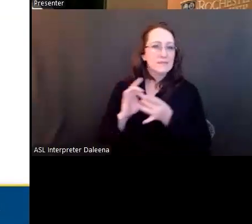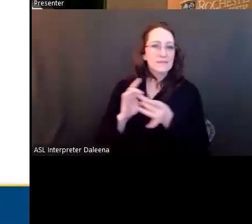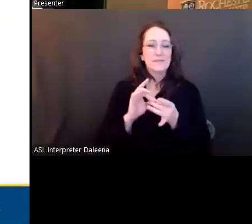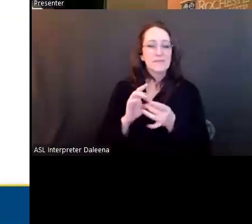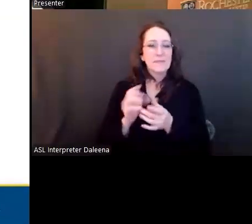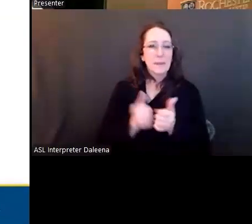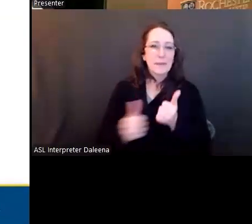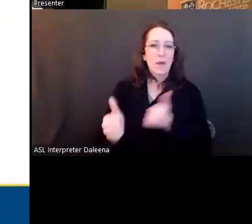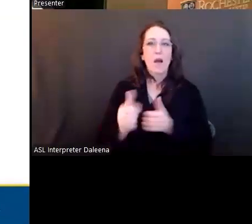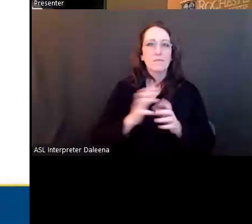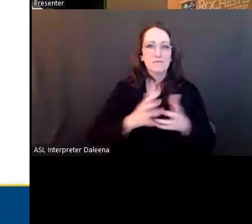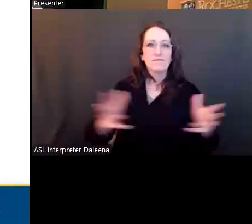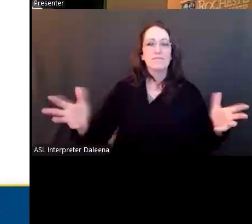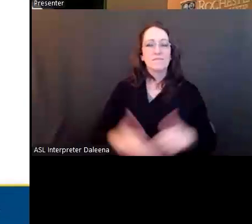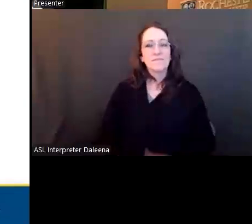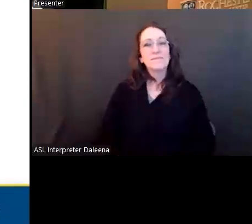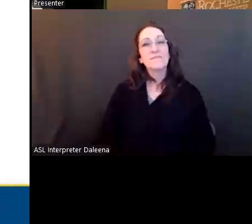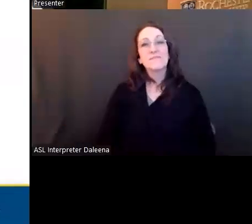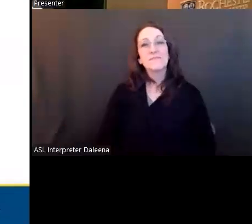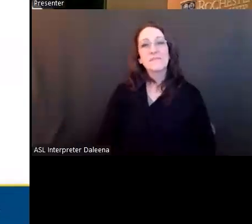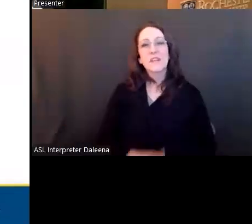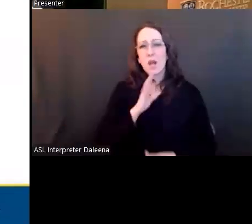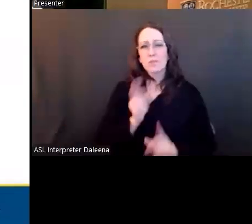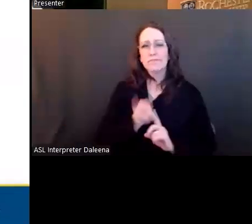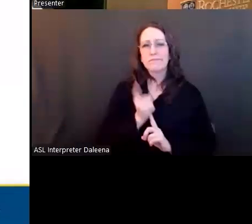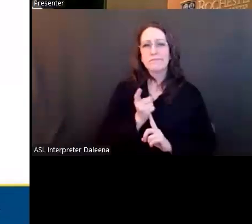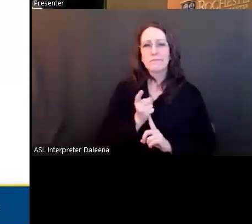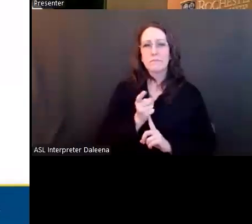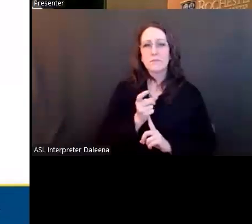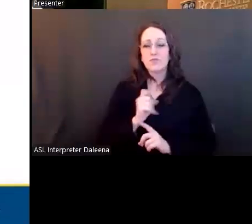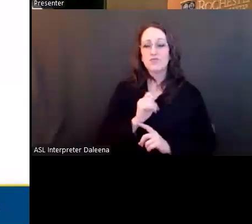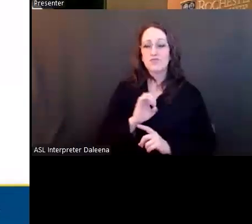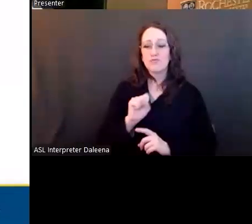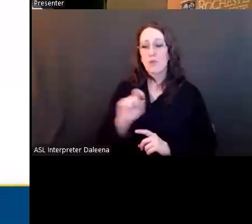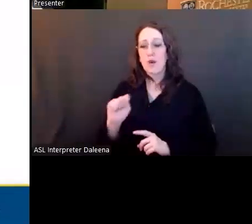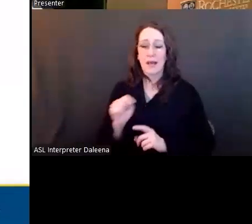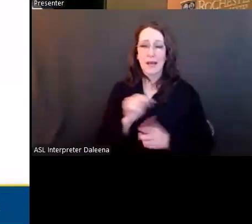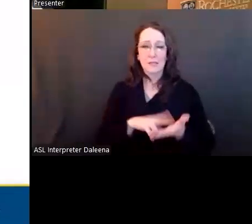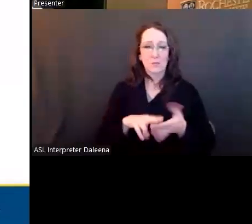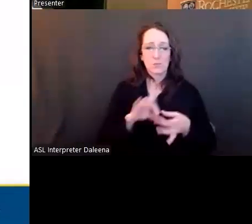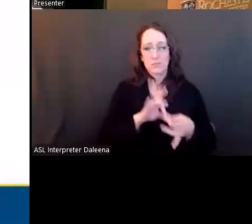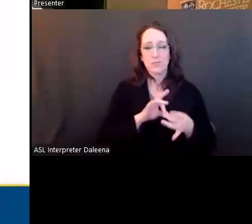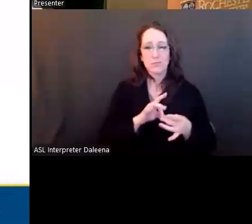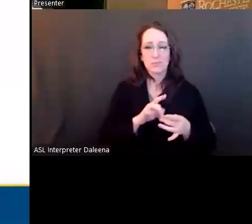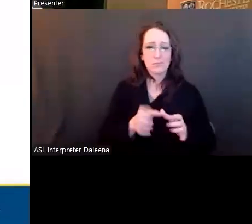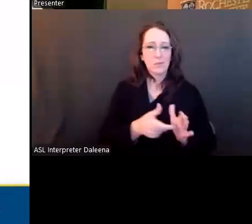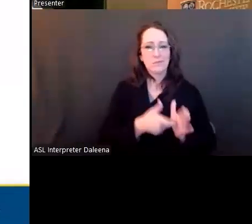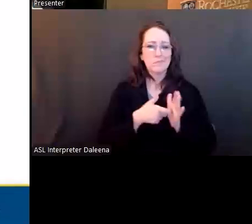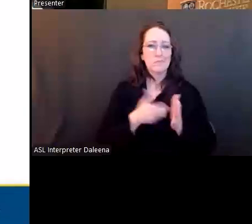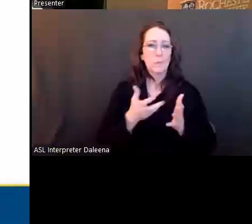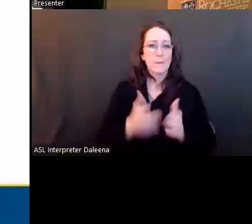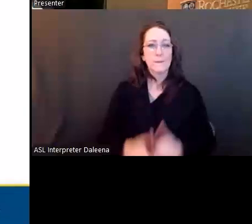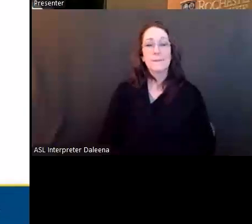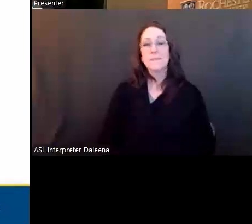I want to talk just for a minute about Strong Ties enrollment criteria.